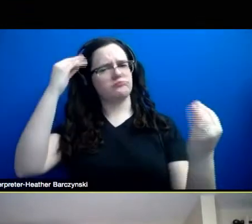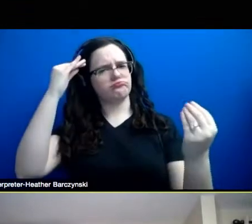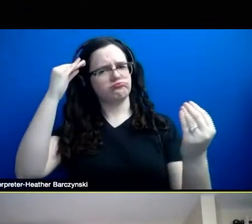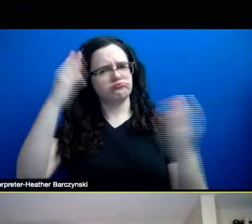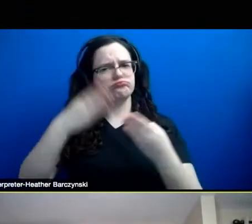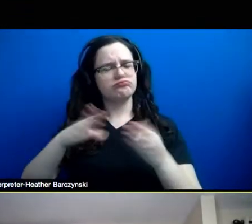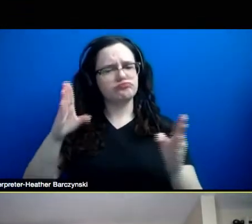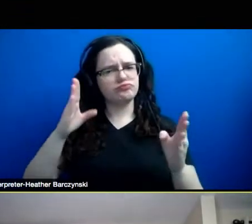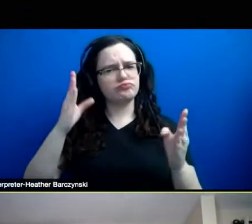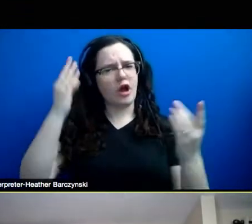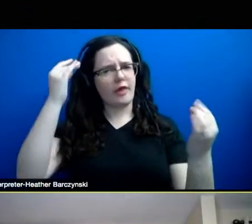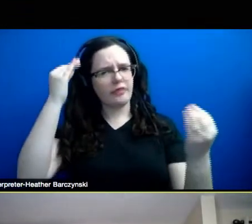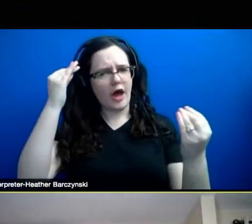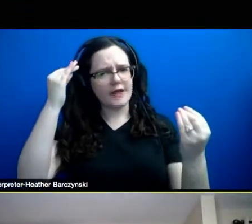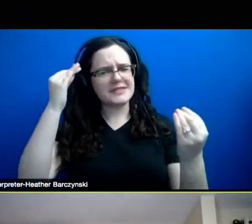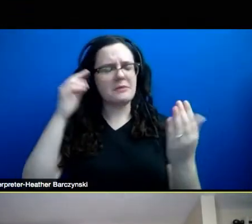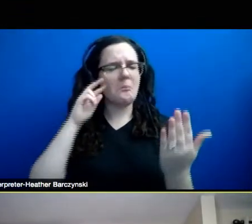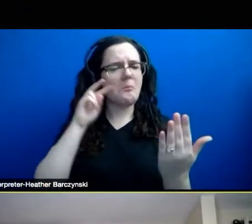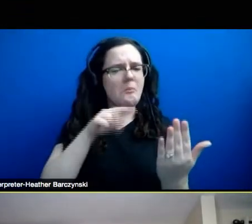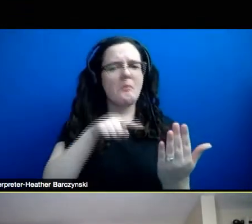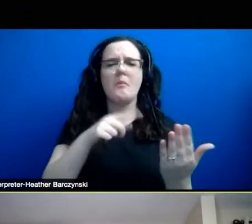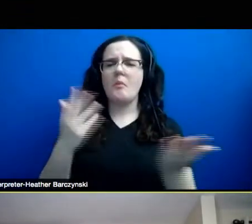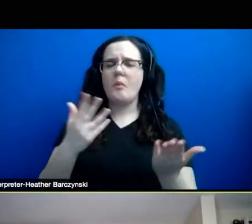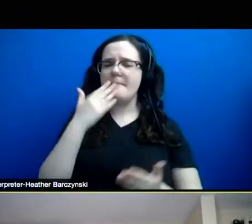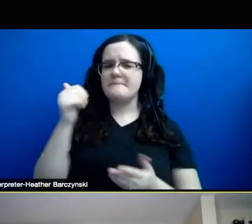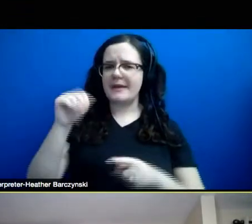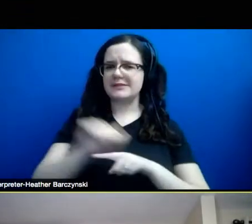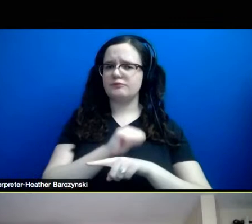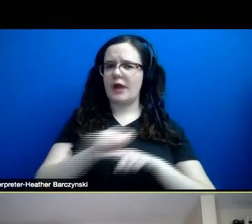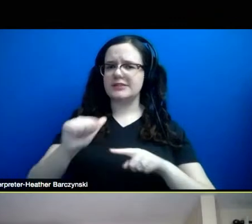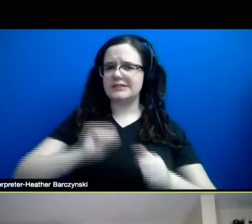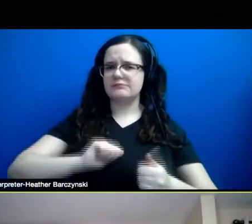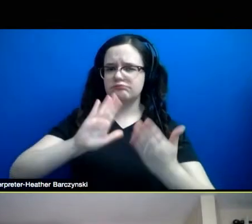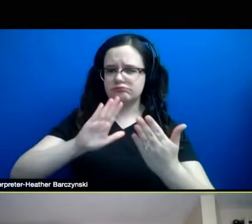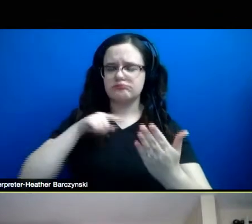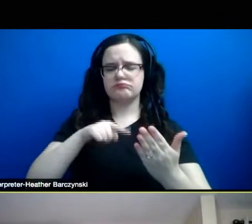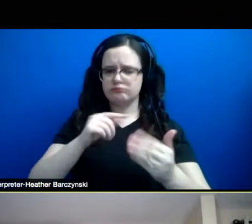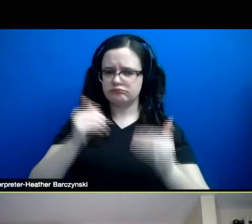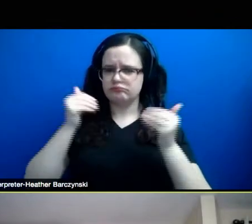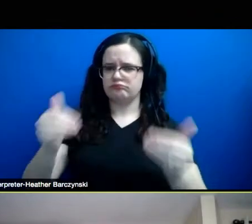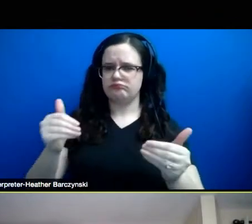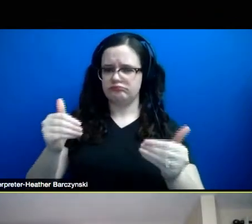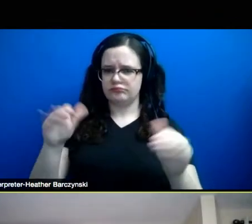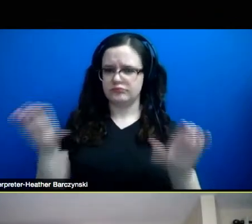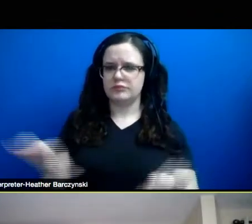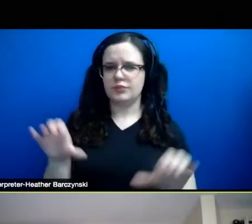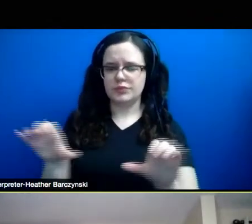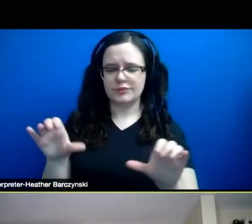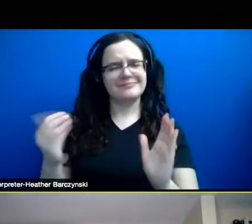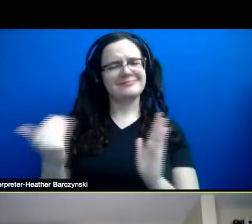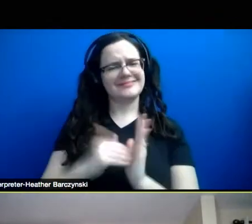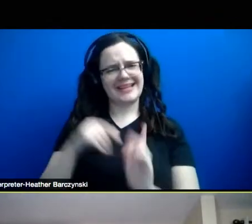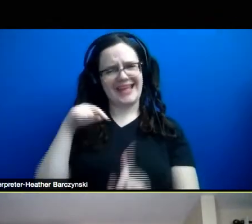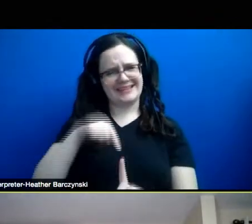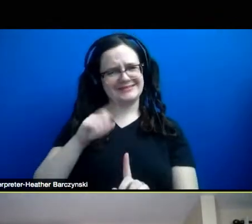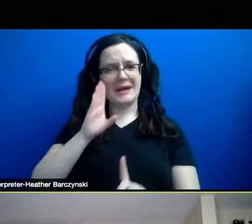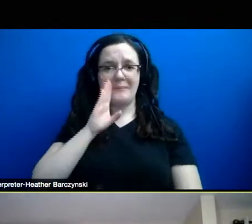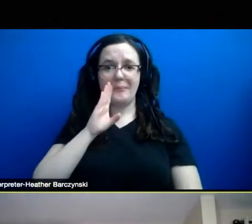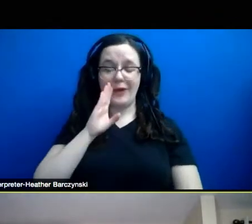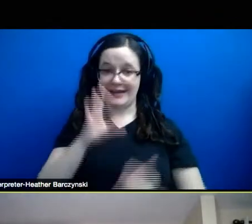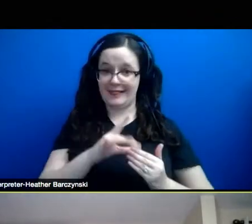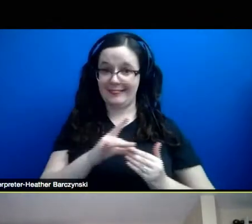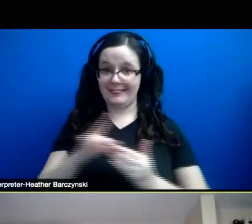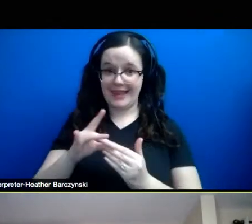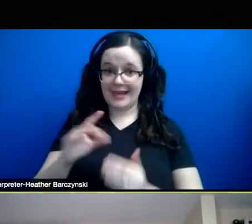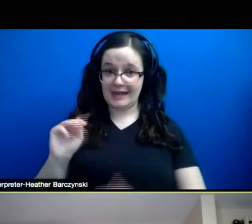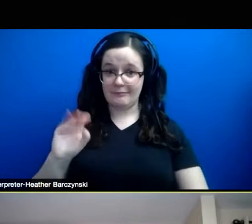taking some best practices, as Gwen has mentioned, putting them into place. And once again, Brighton is not only leading Monroe County